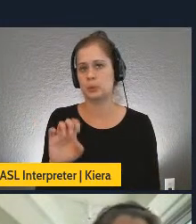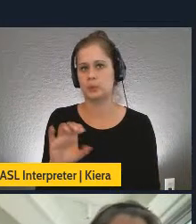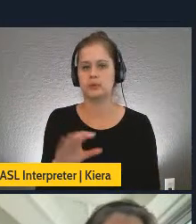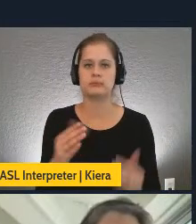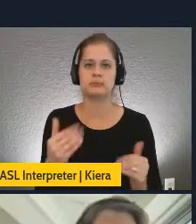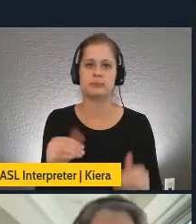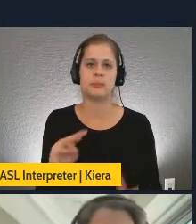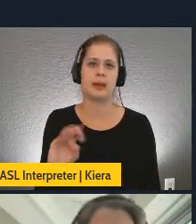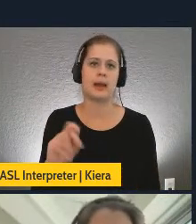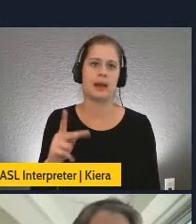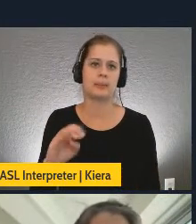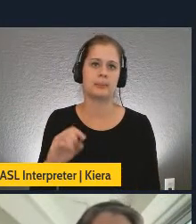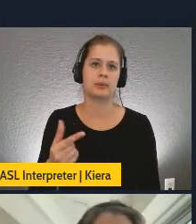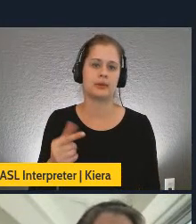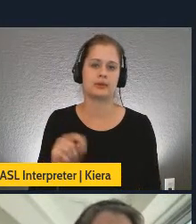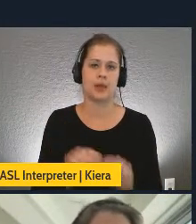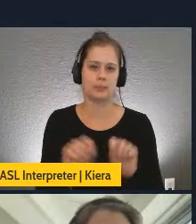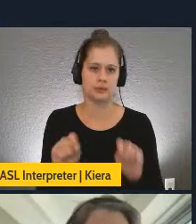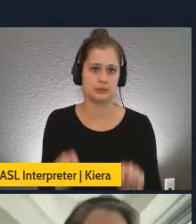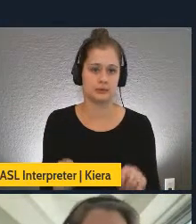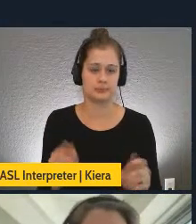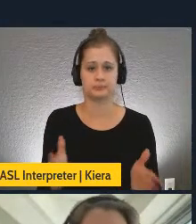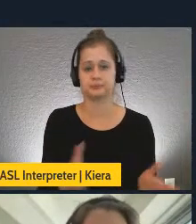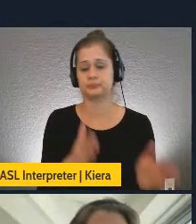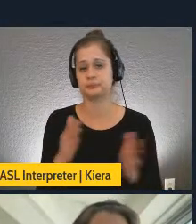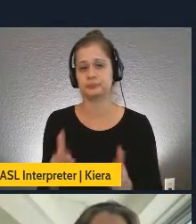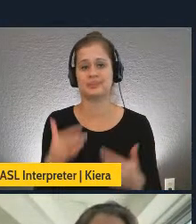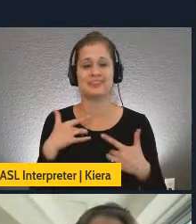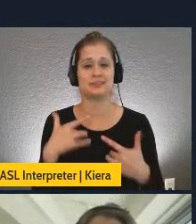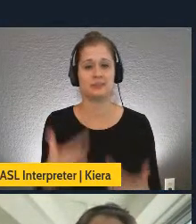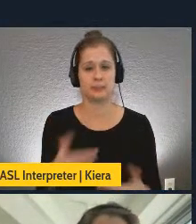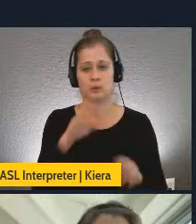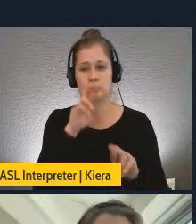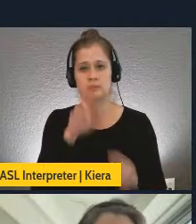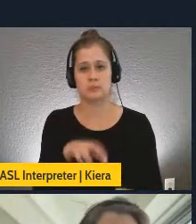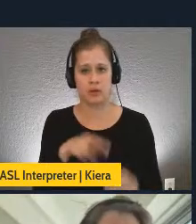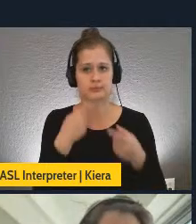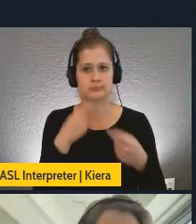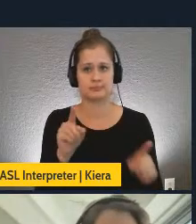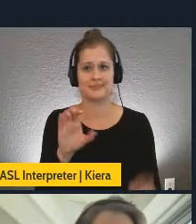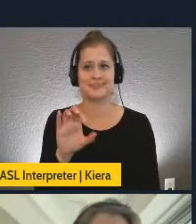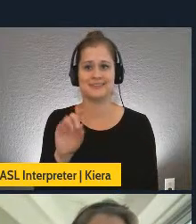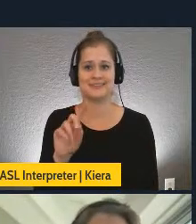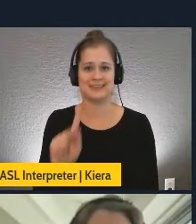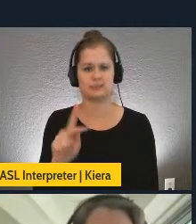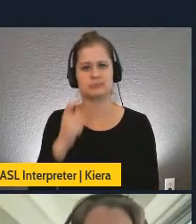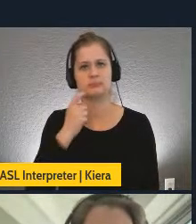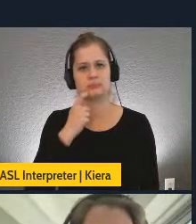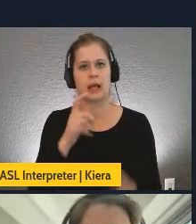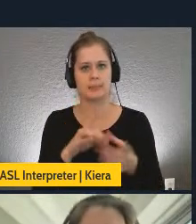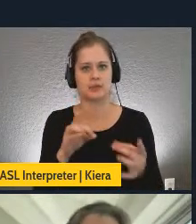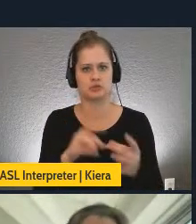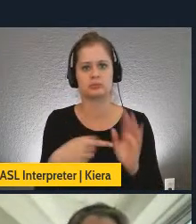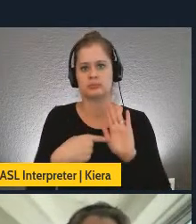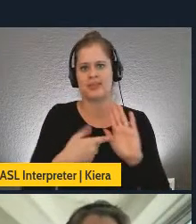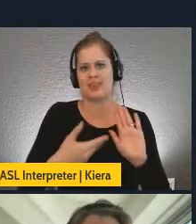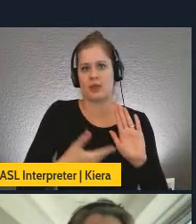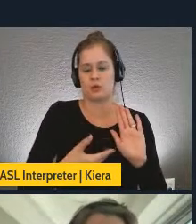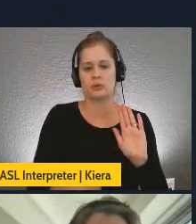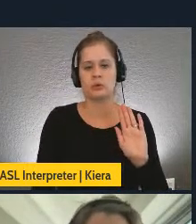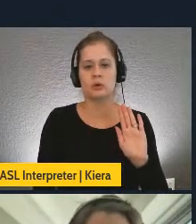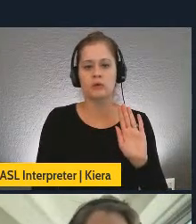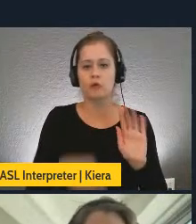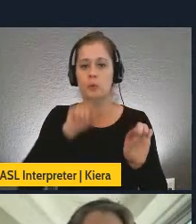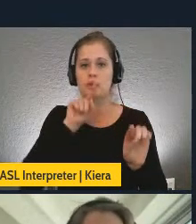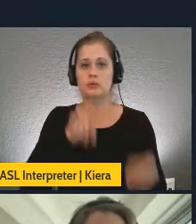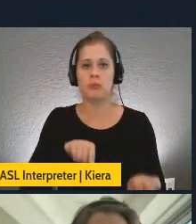typical example of a gateway response declaration in CDK. As you can see, it's got all the fields I just mentioned. For response headers, I've passed in just a